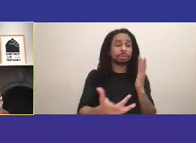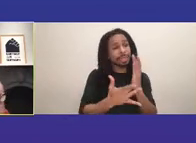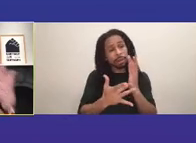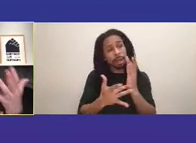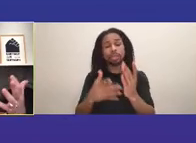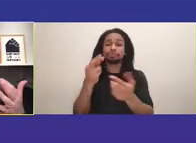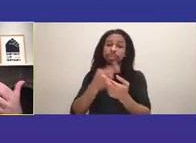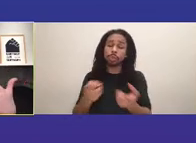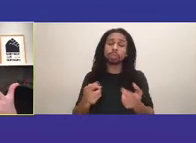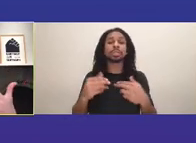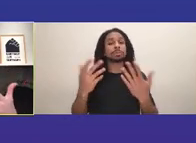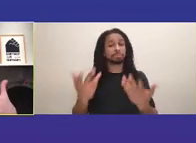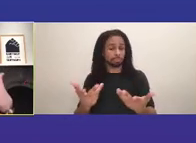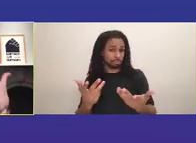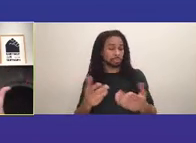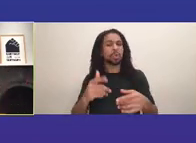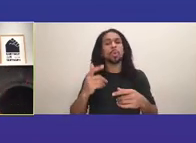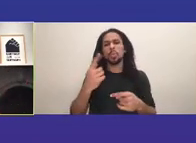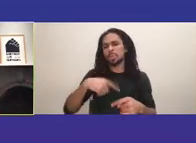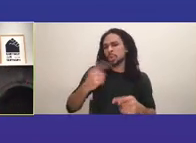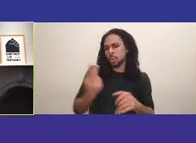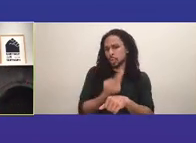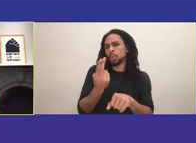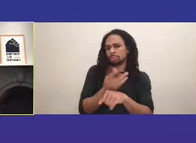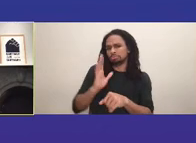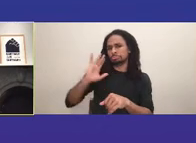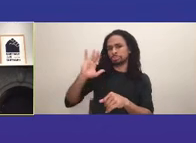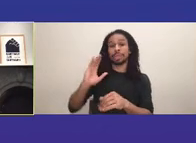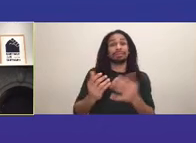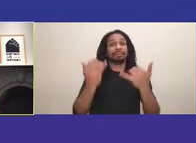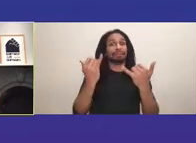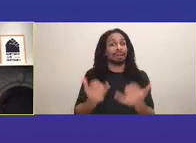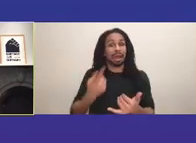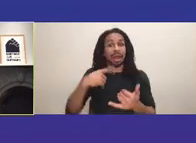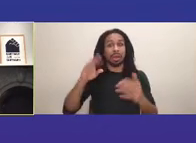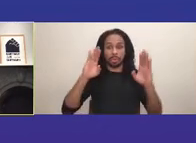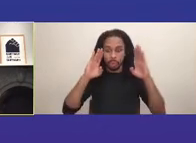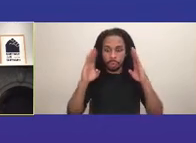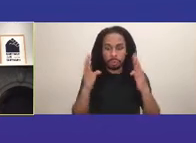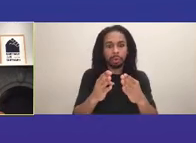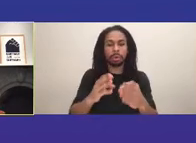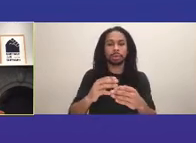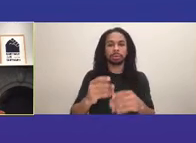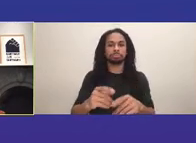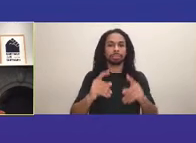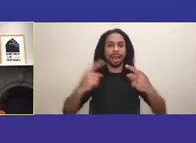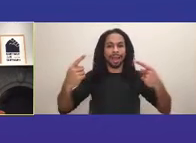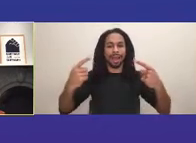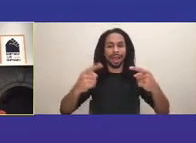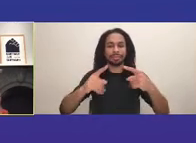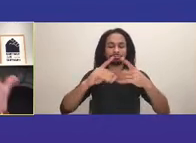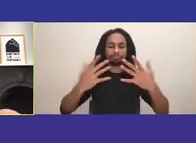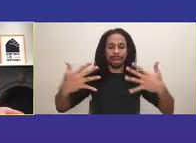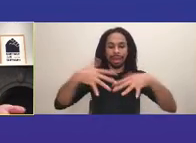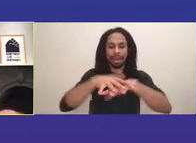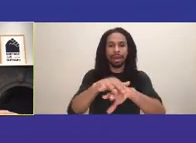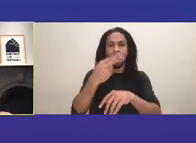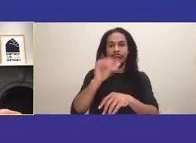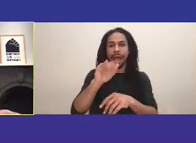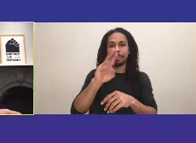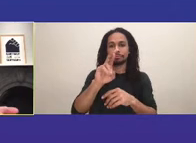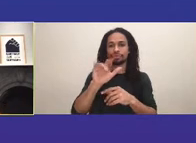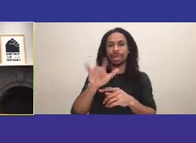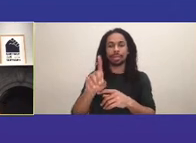were something that were already in use in the sector, now we're looking at hybrid models and an over-reliance in digital activity.